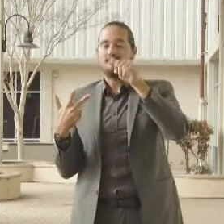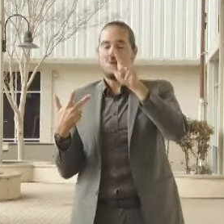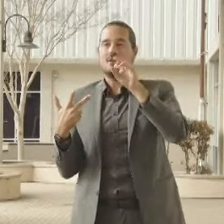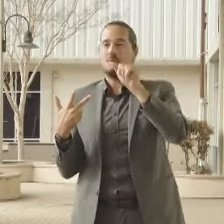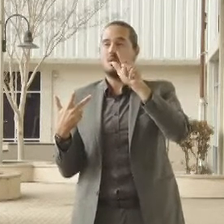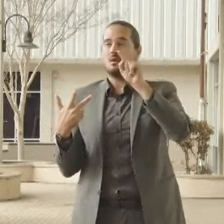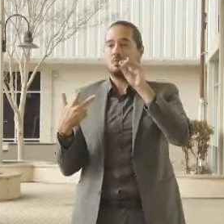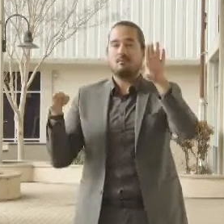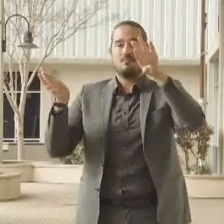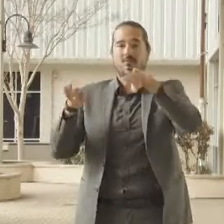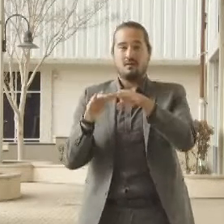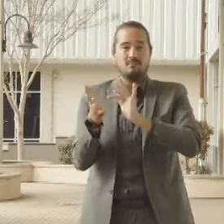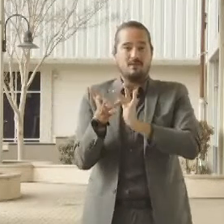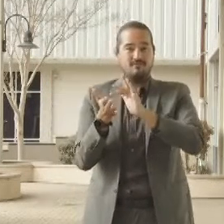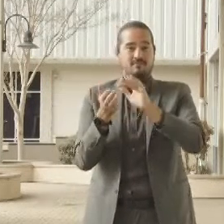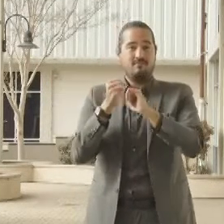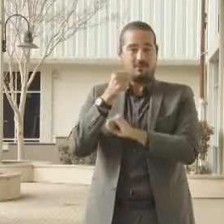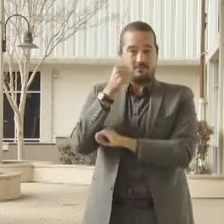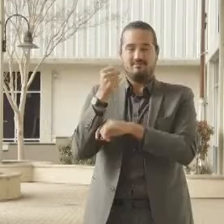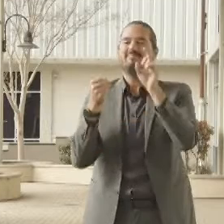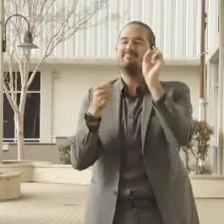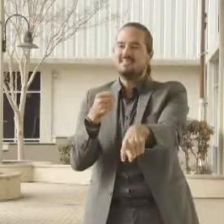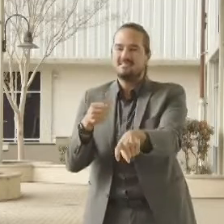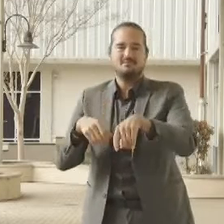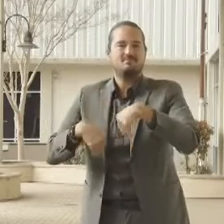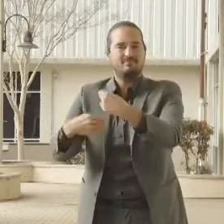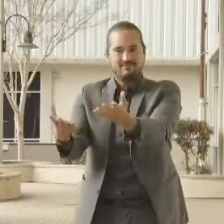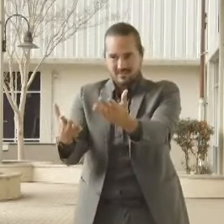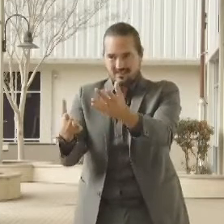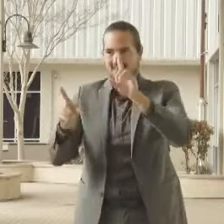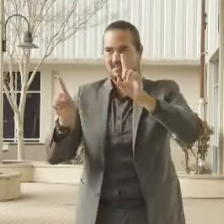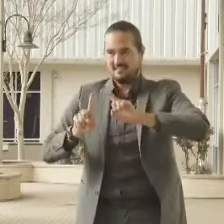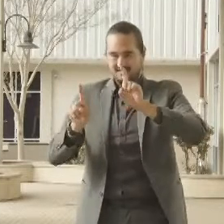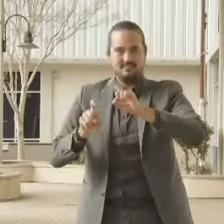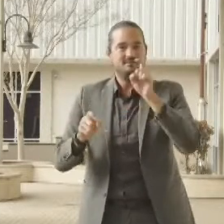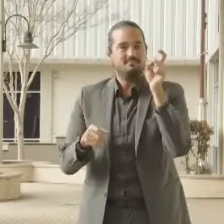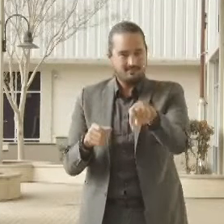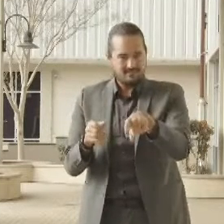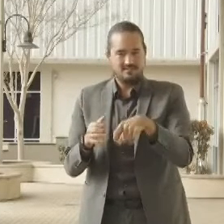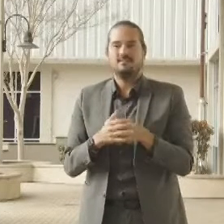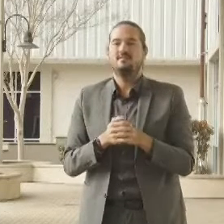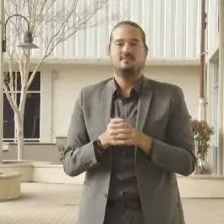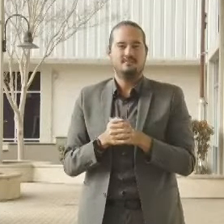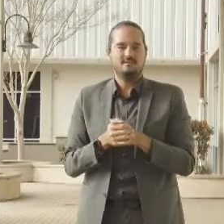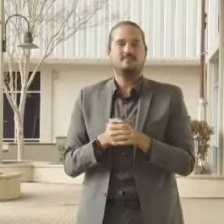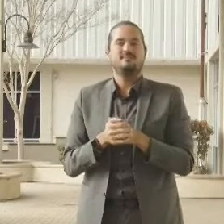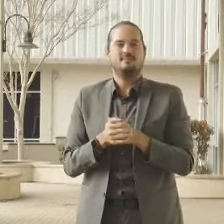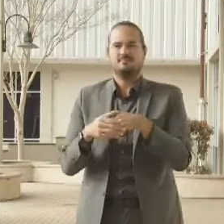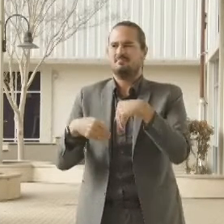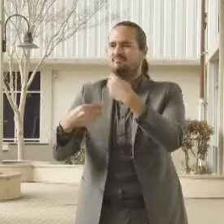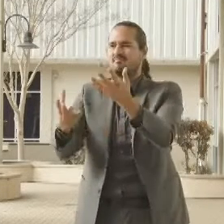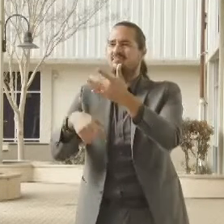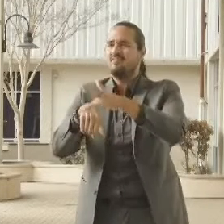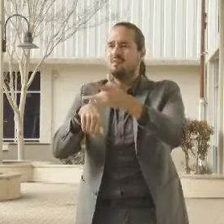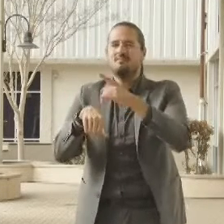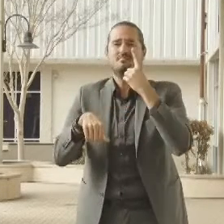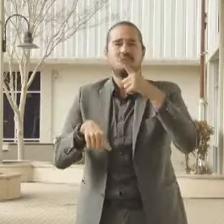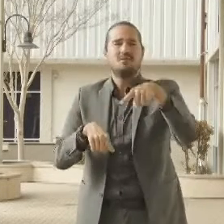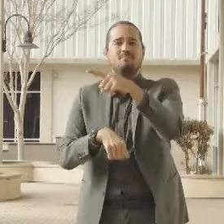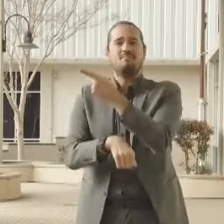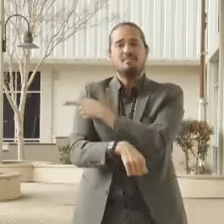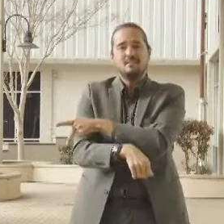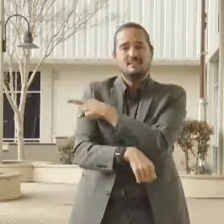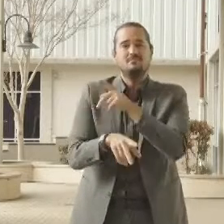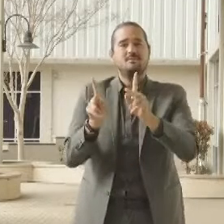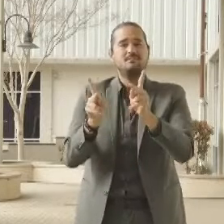to COVID-19 testing to their patients. It will continue to require that testing be provided to those who have